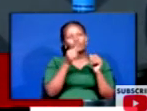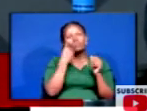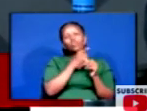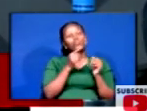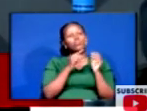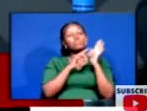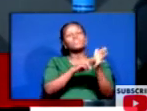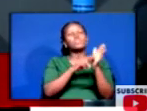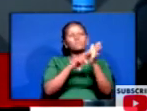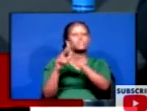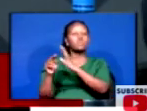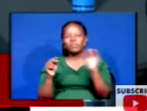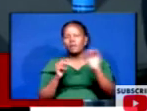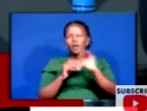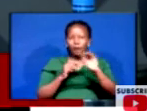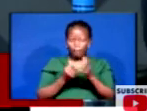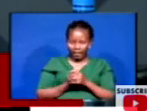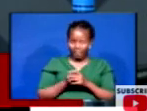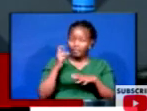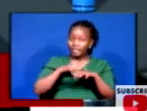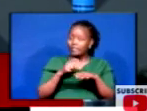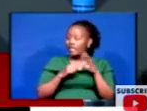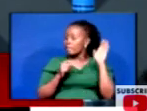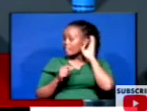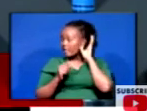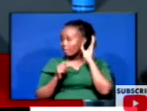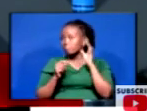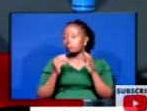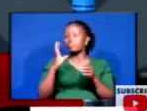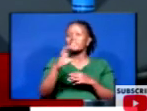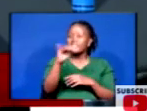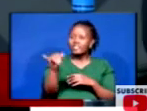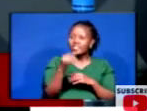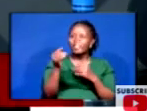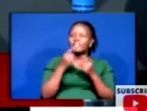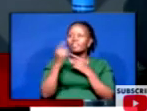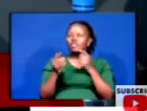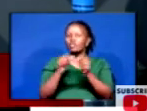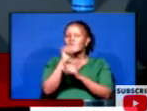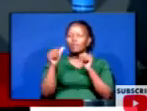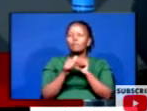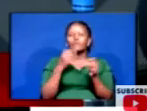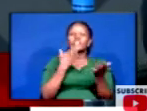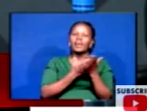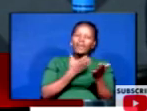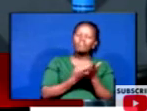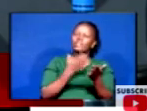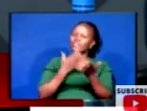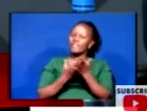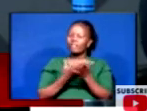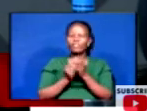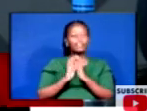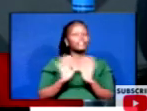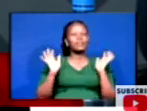CJ was alluding to was evidence. It's evidence that changes everything. Correct. Not because Mboya is there